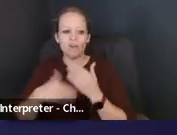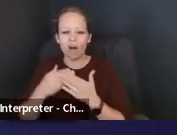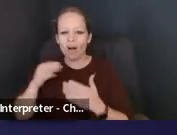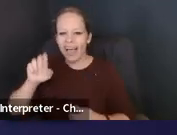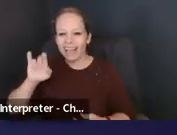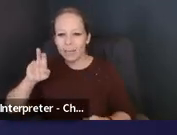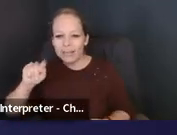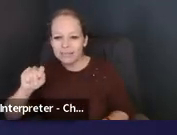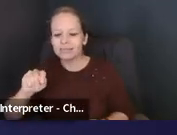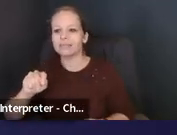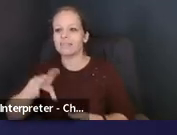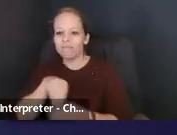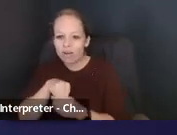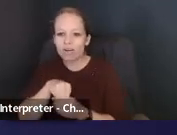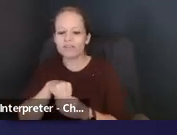proposal,